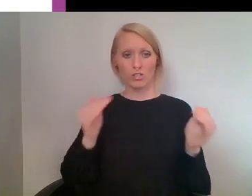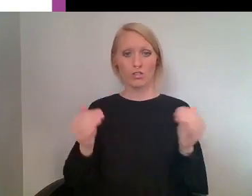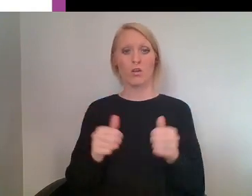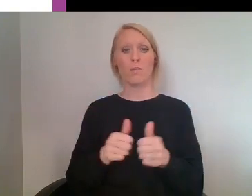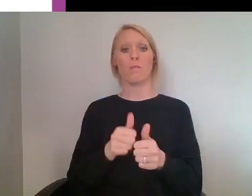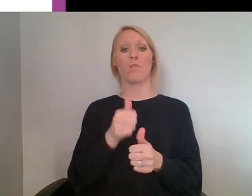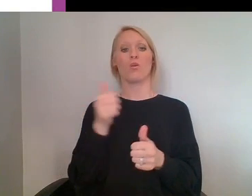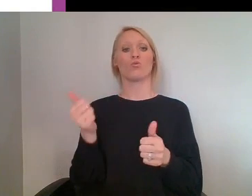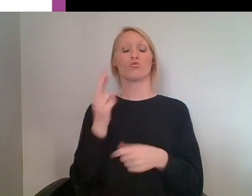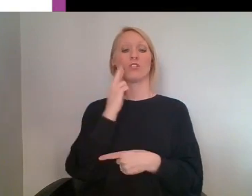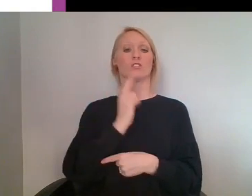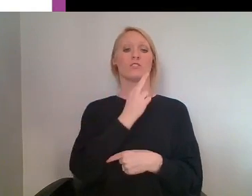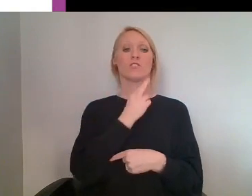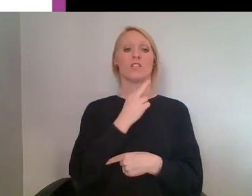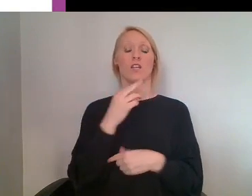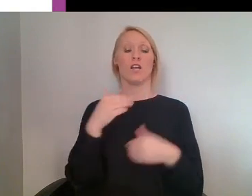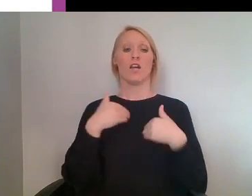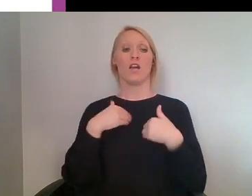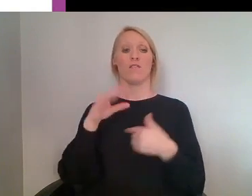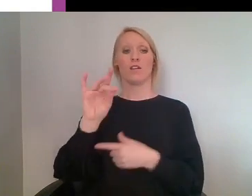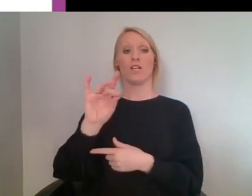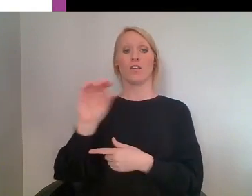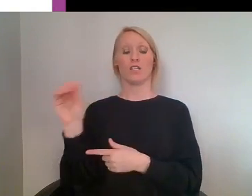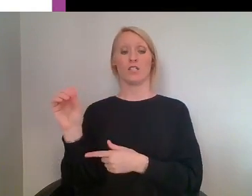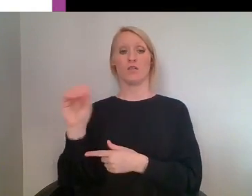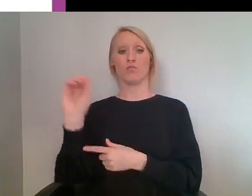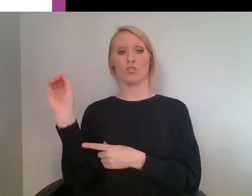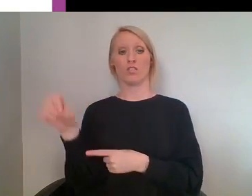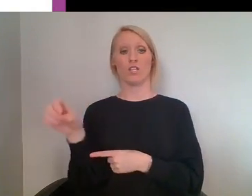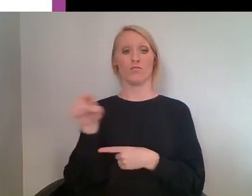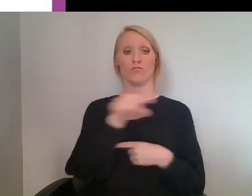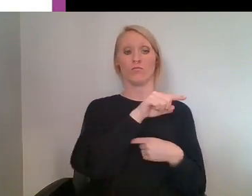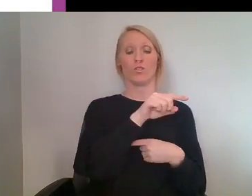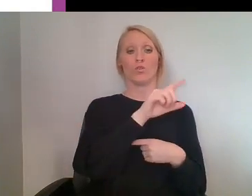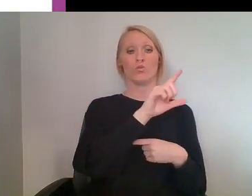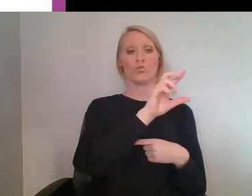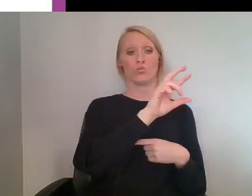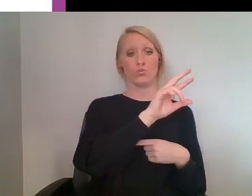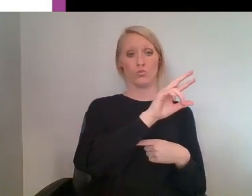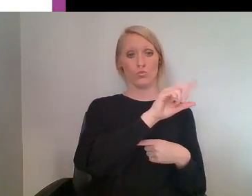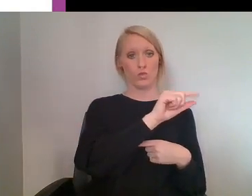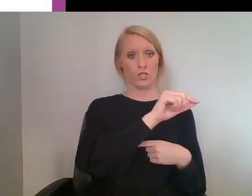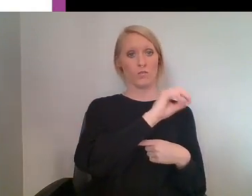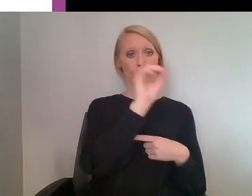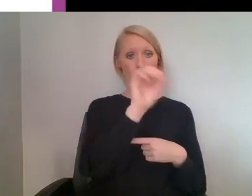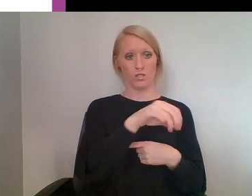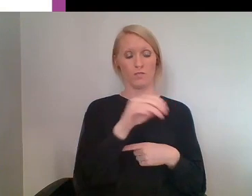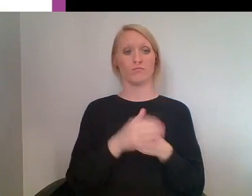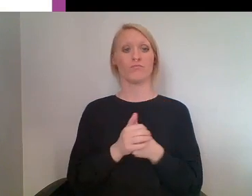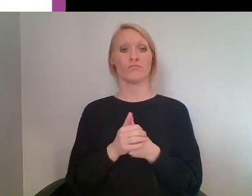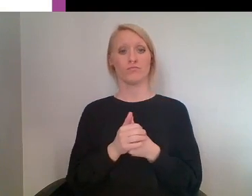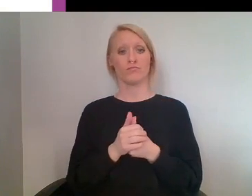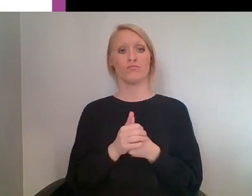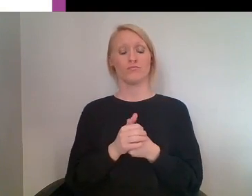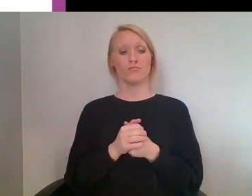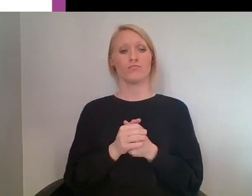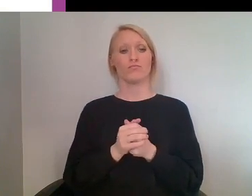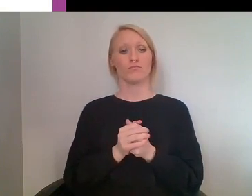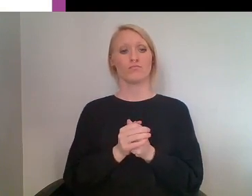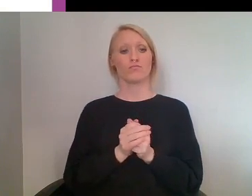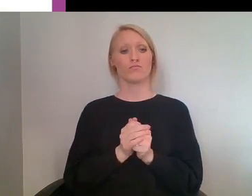The more fat that's in that ground beef, like the juicier the hamburger. So when we tend to eat out, it tends to have more fat content